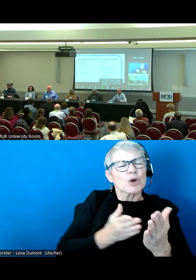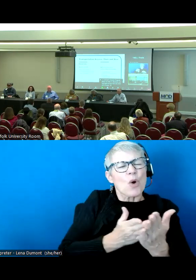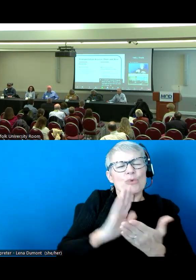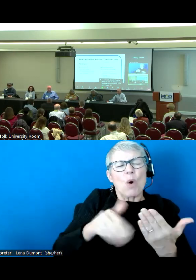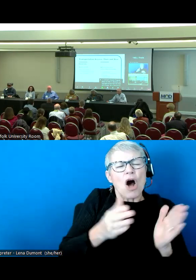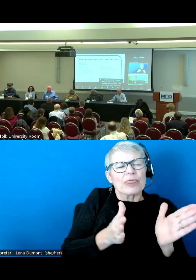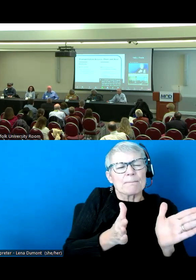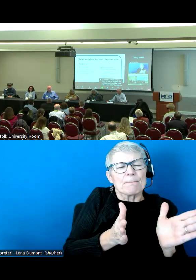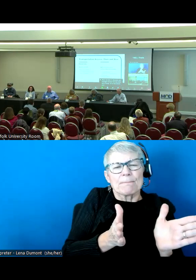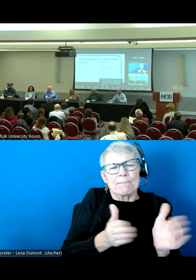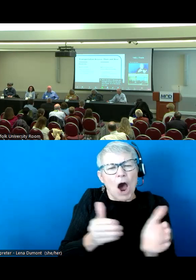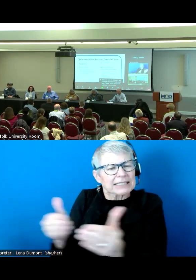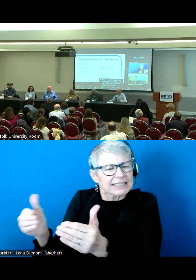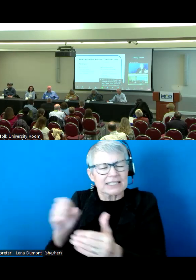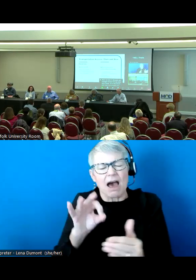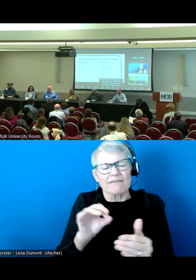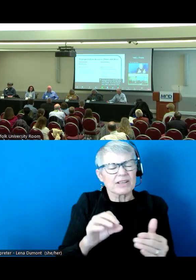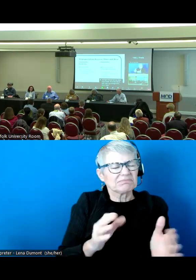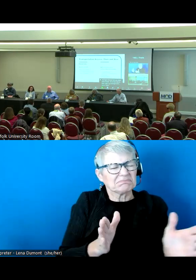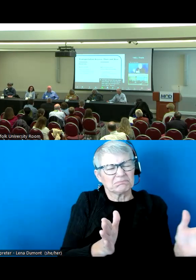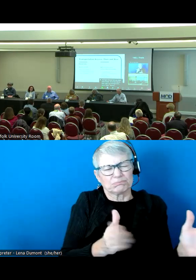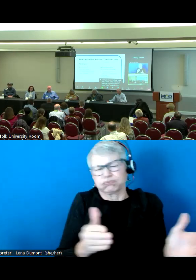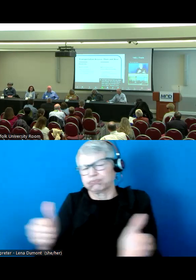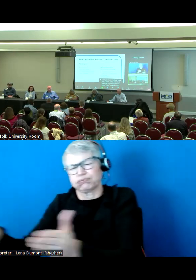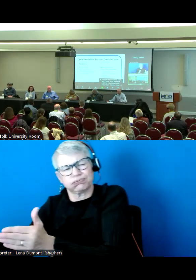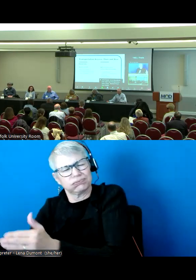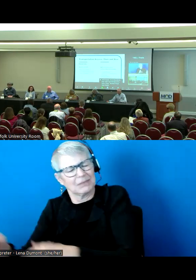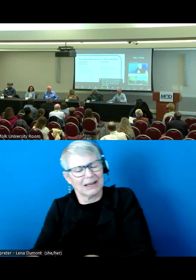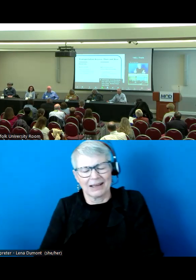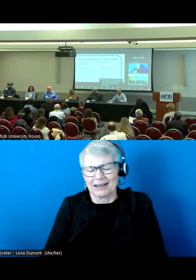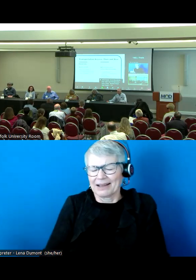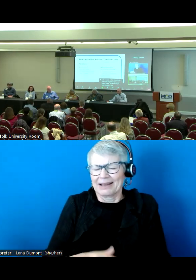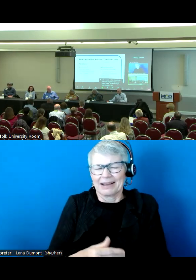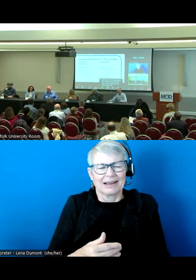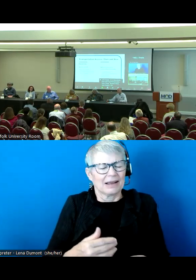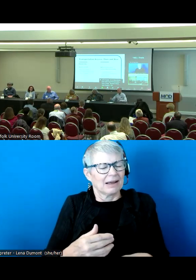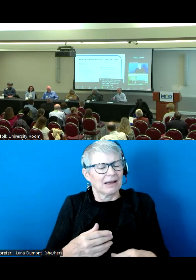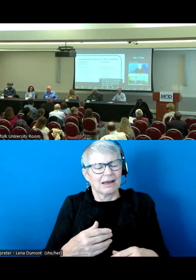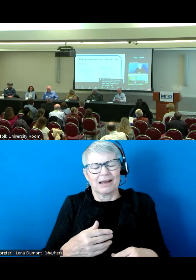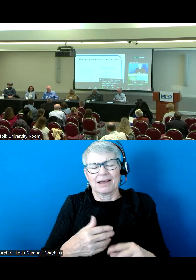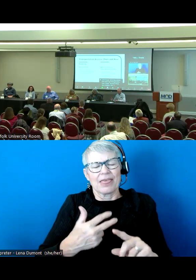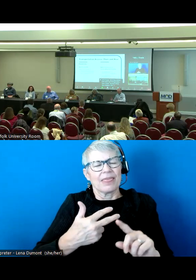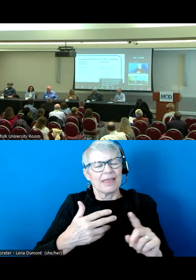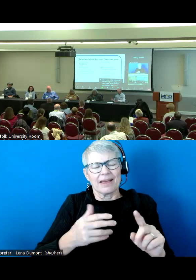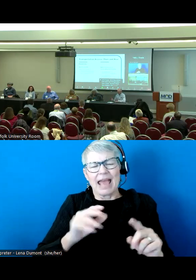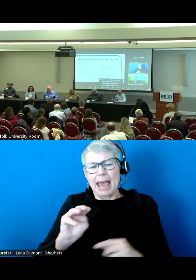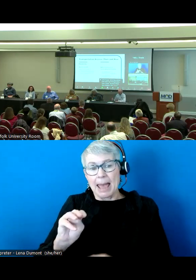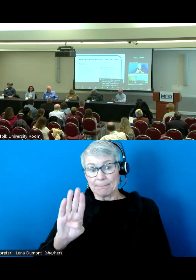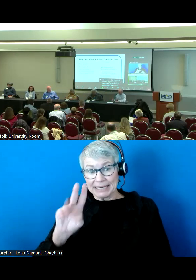because things were hidden in the 15-inch thick quarterly reports that went to